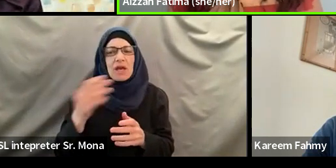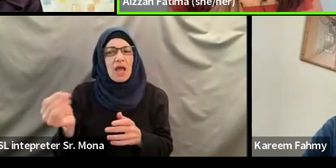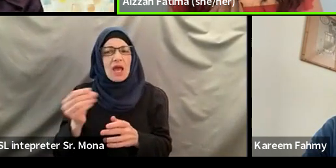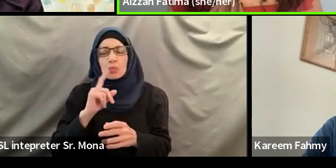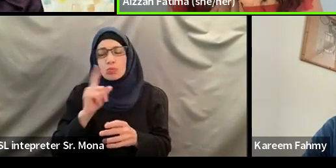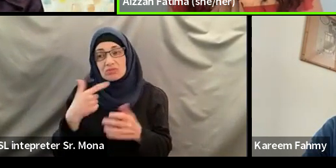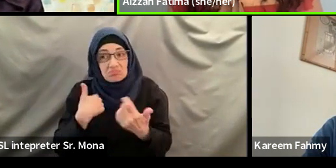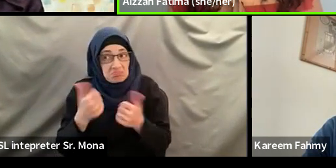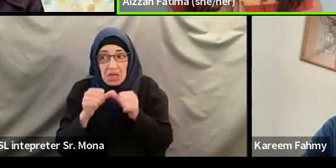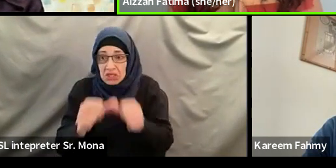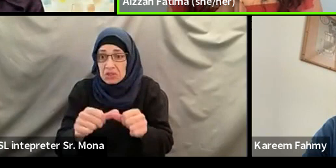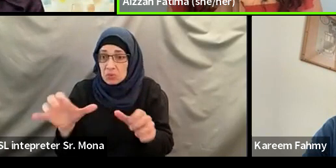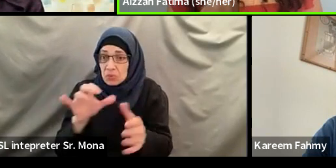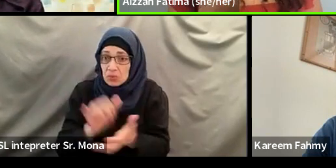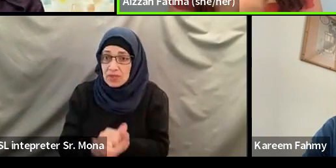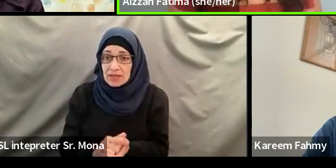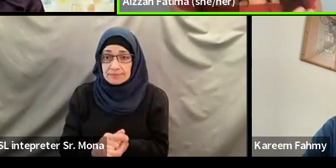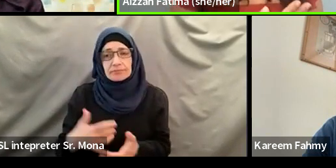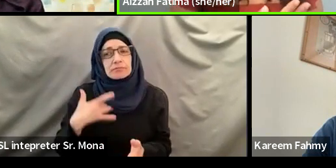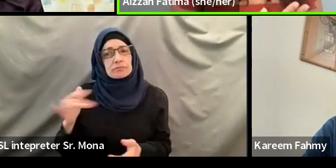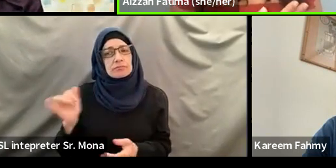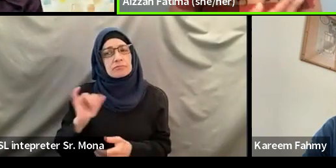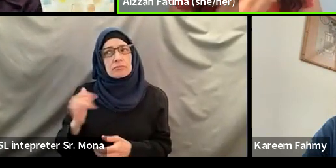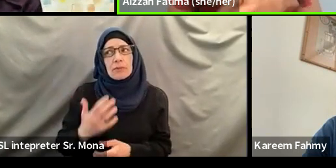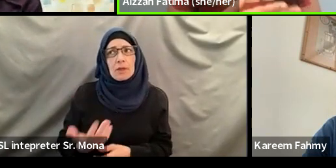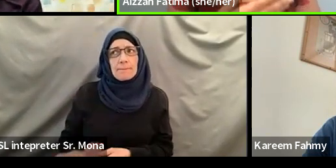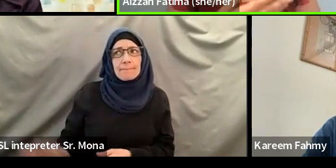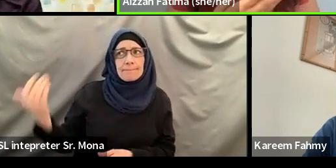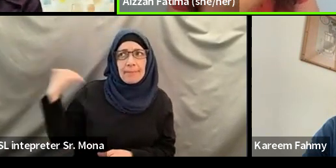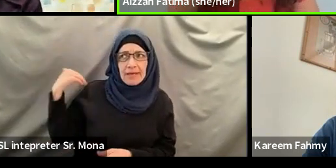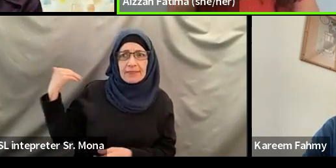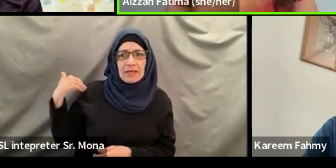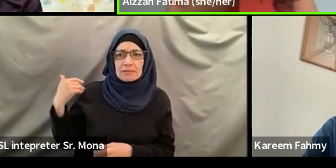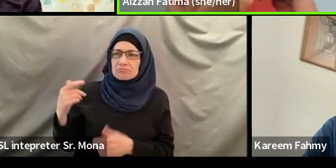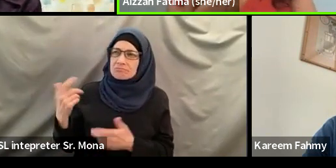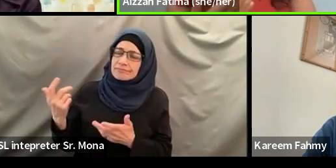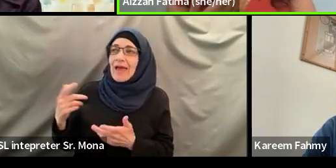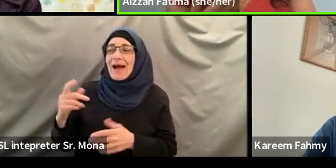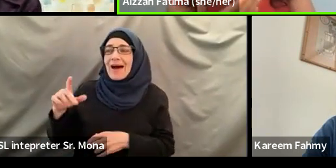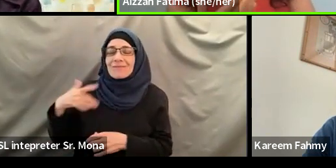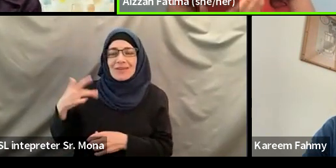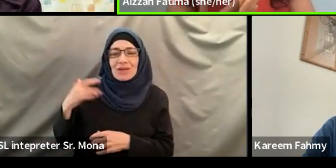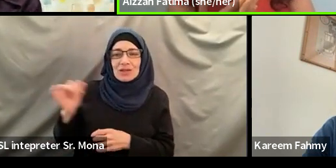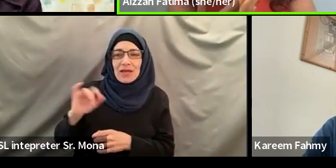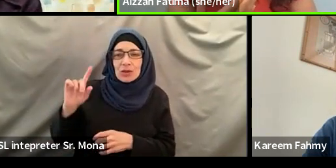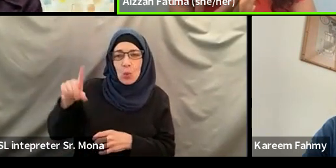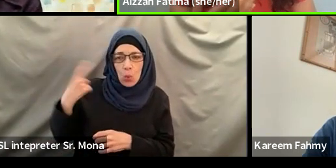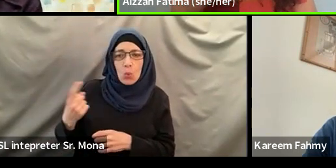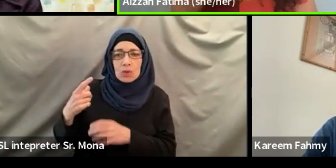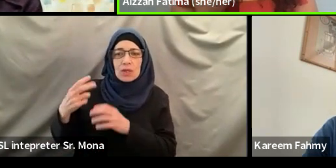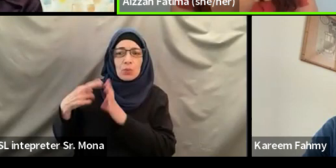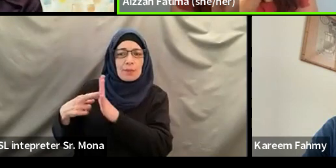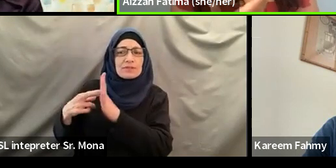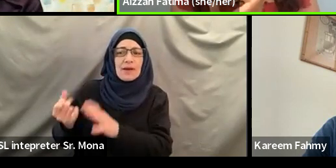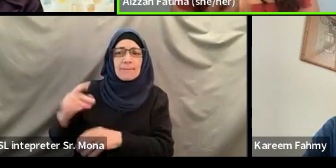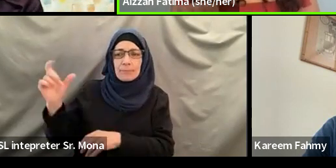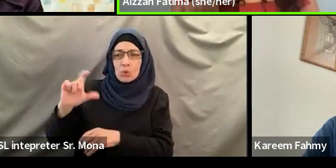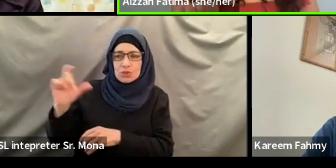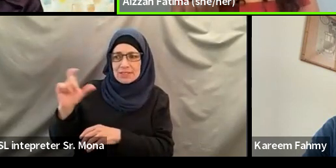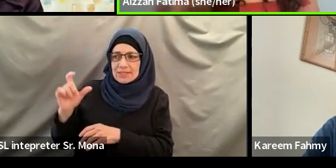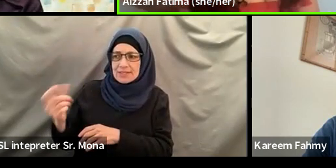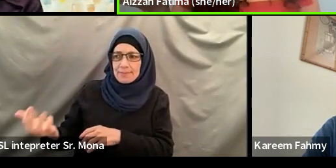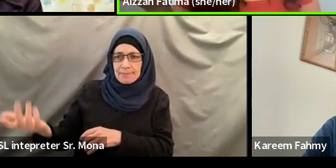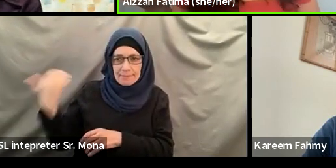that. I feel like back then there was nobody, like the only representation of Muslims we saw in the media was like a dude with a beard